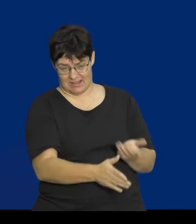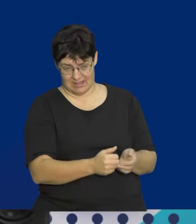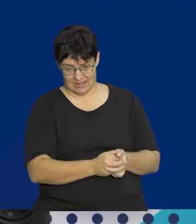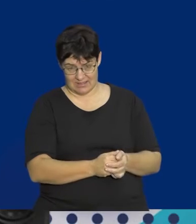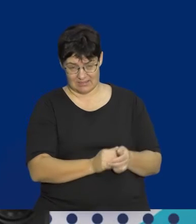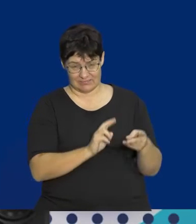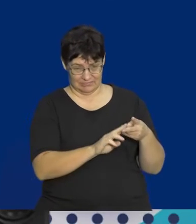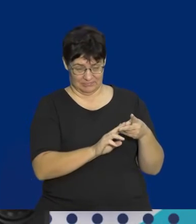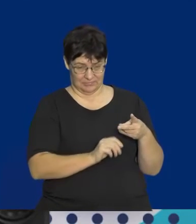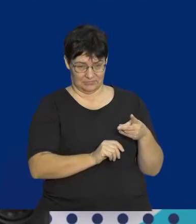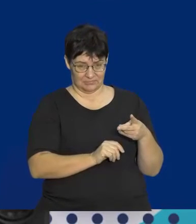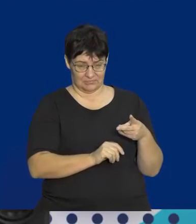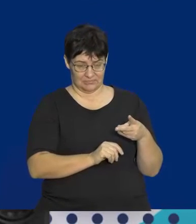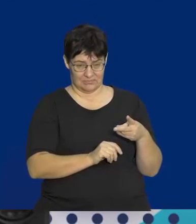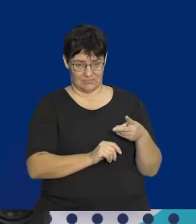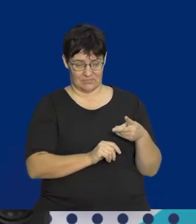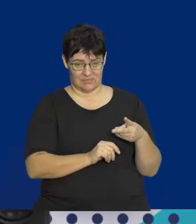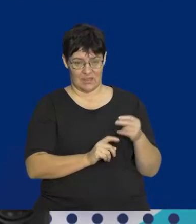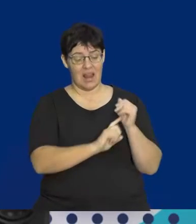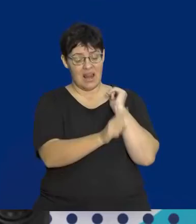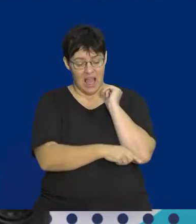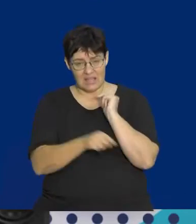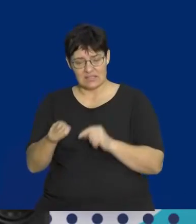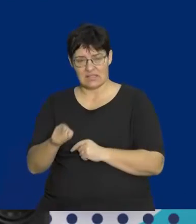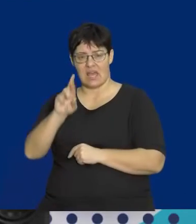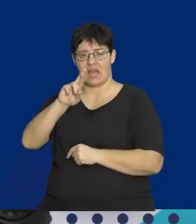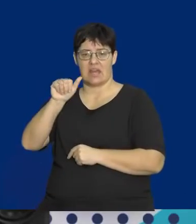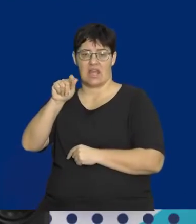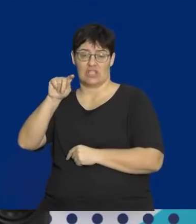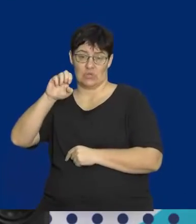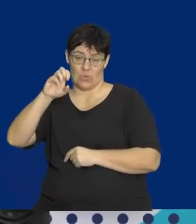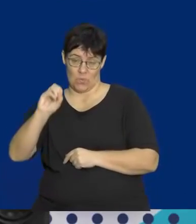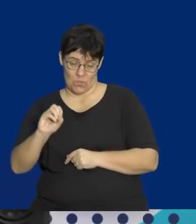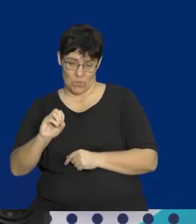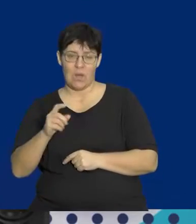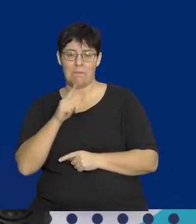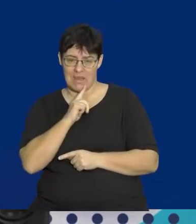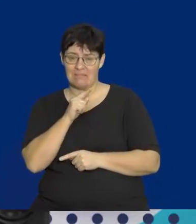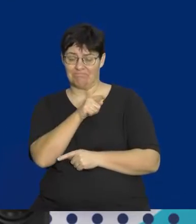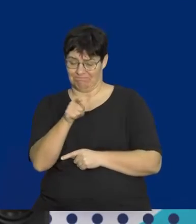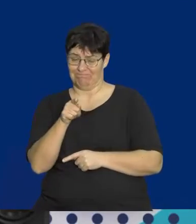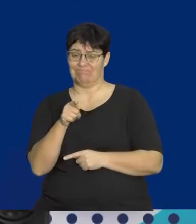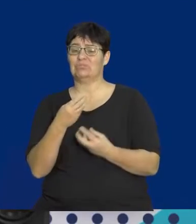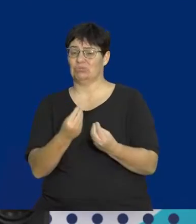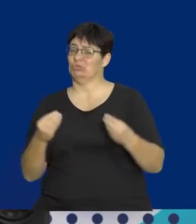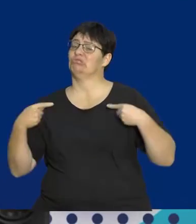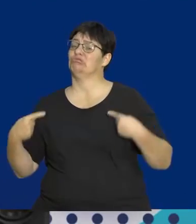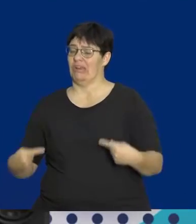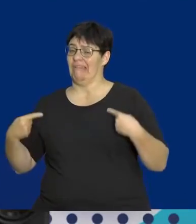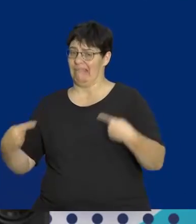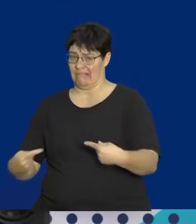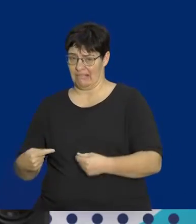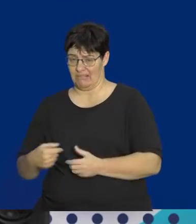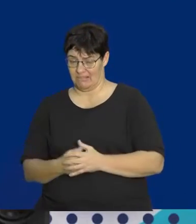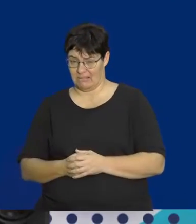questions. The last type we get are the ratio questions, and these are the ones we tend to struggle a little bit more with,